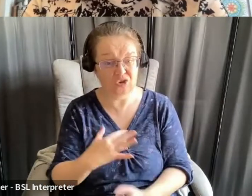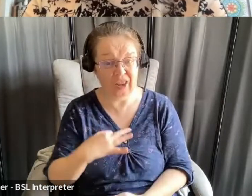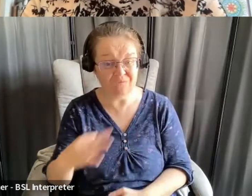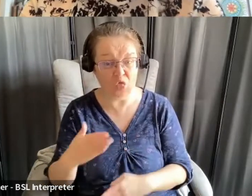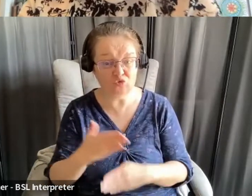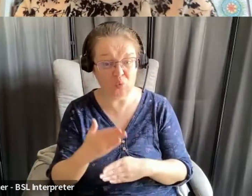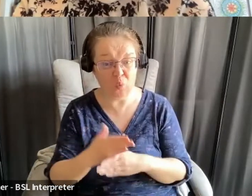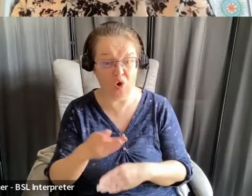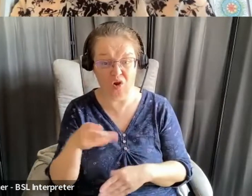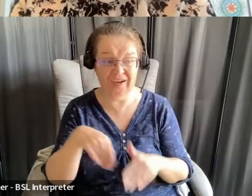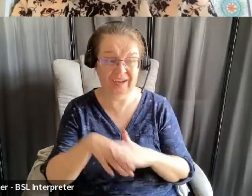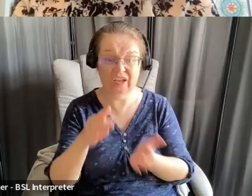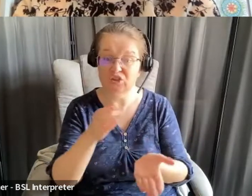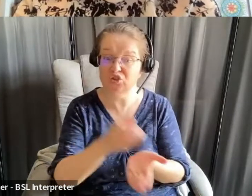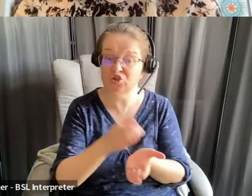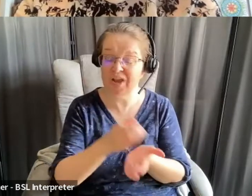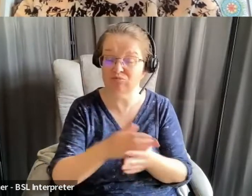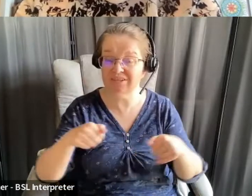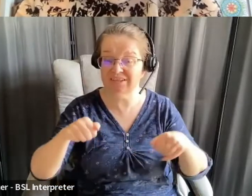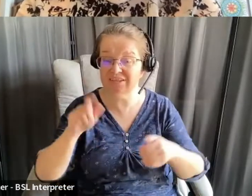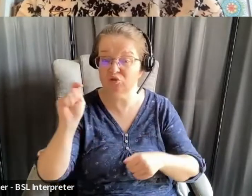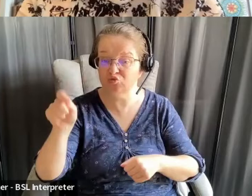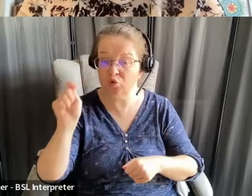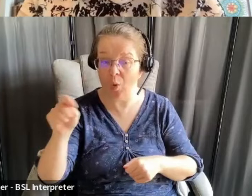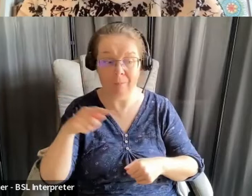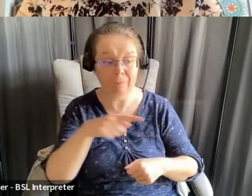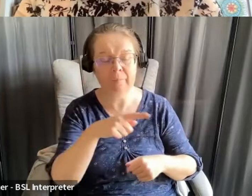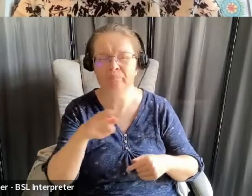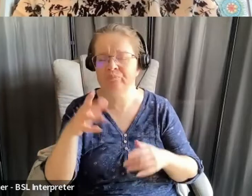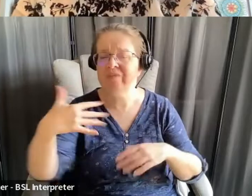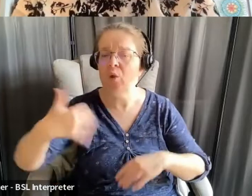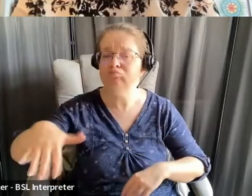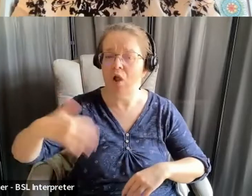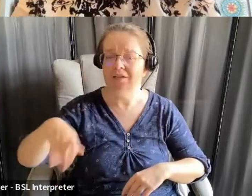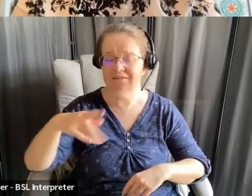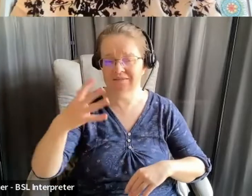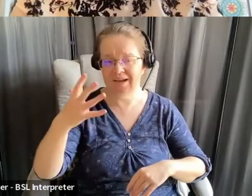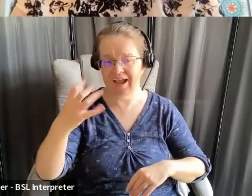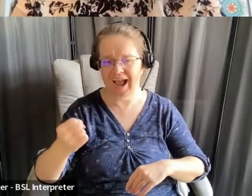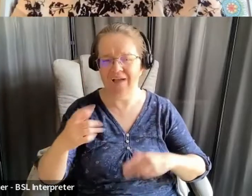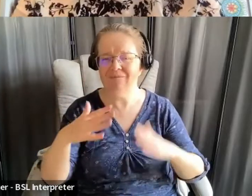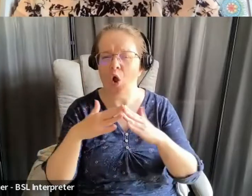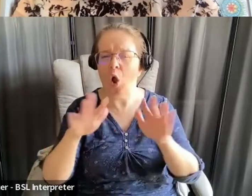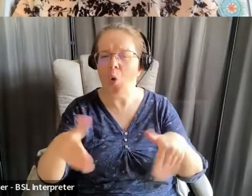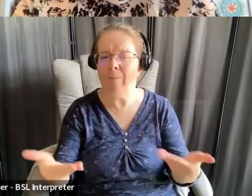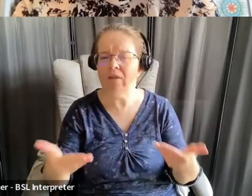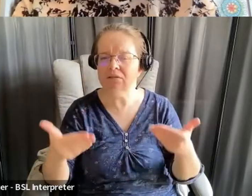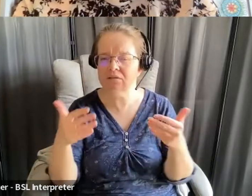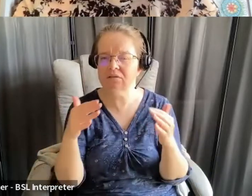shops. Where I live in Brighton, there are a large number of homeless charities